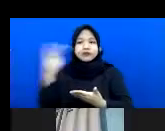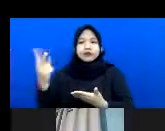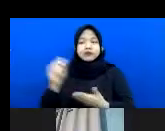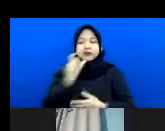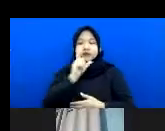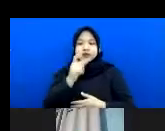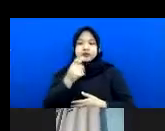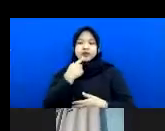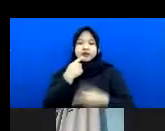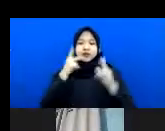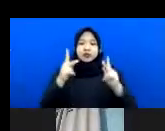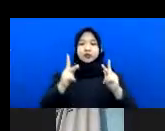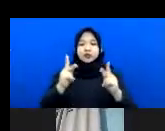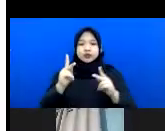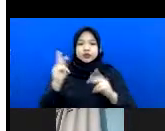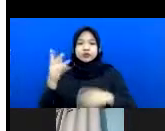the summer course.